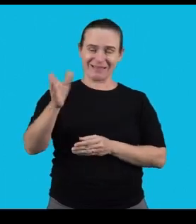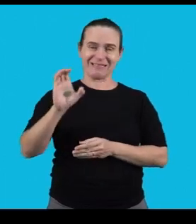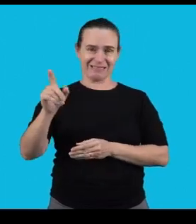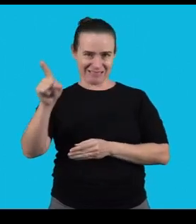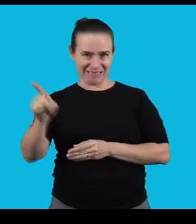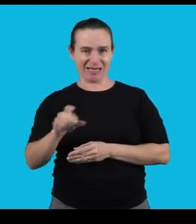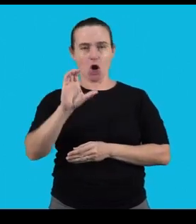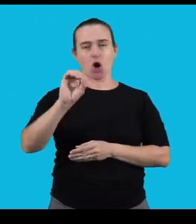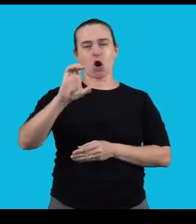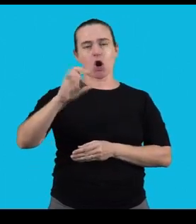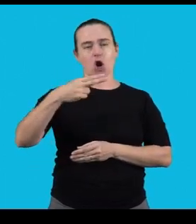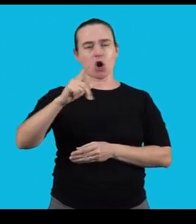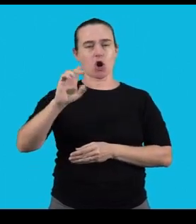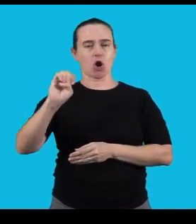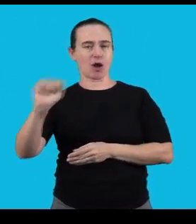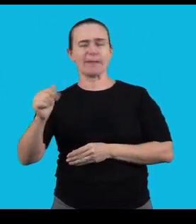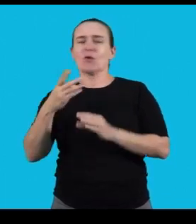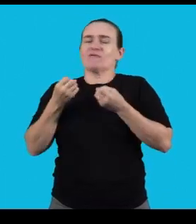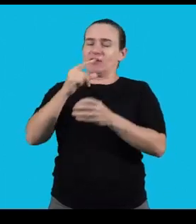by C, which is the cochlea, but you don't give us the name.